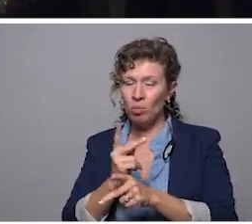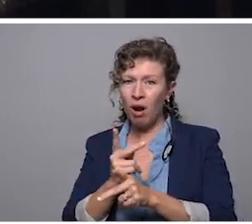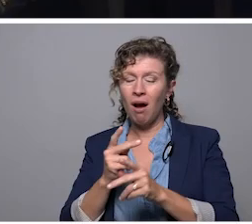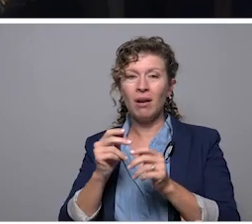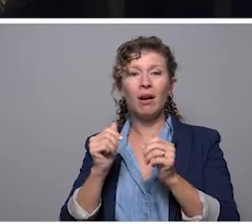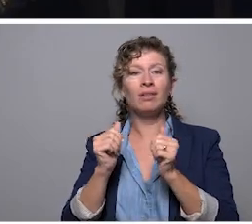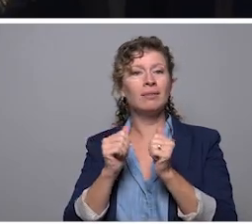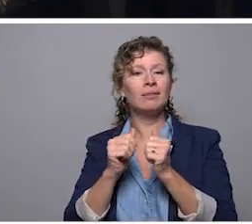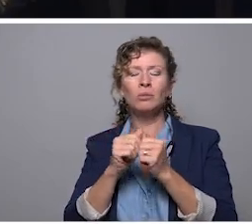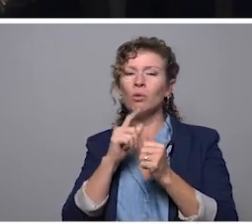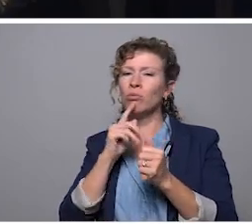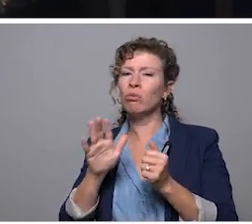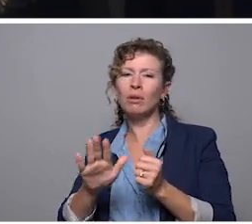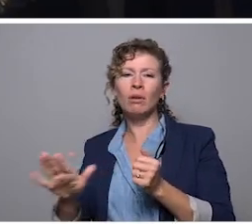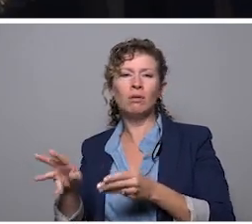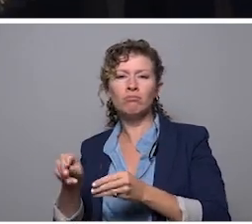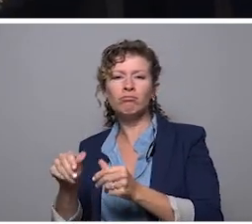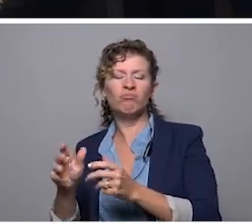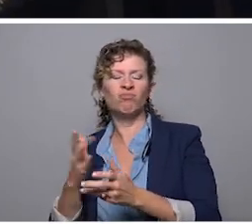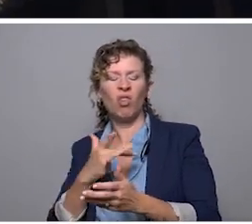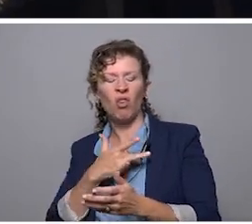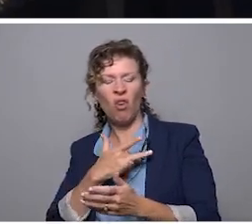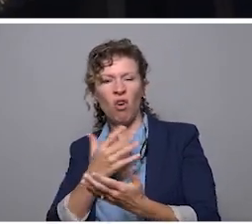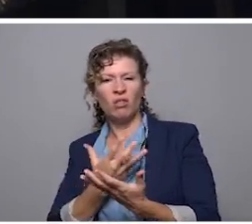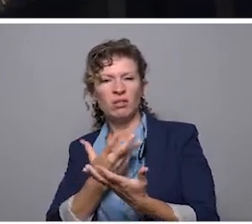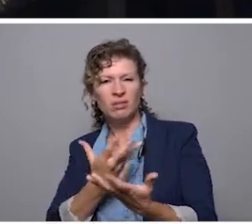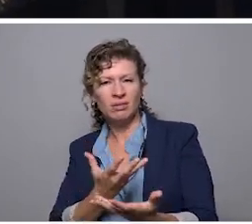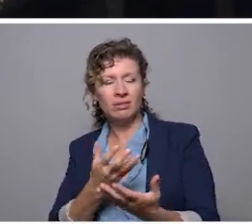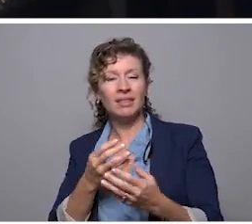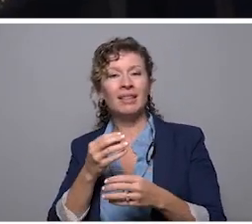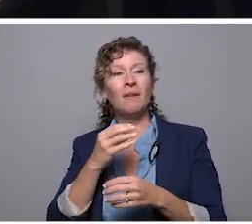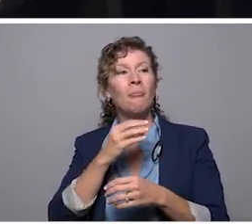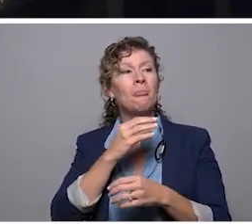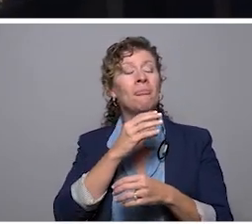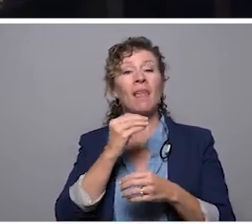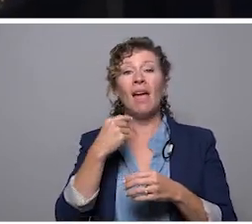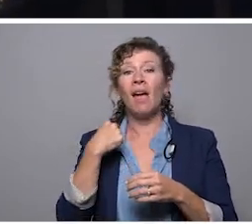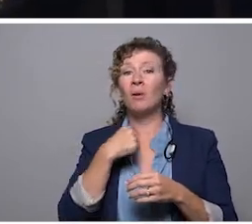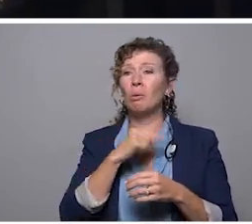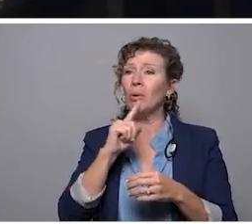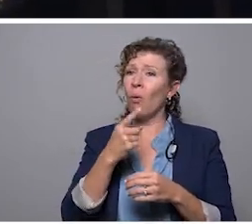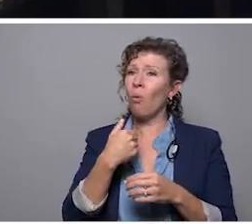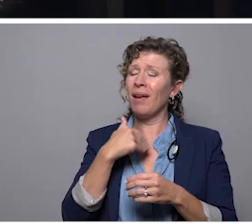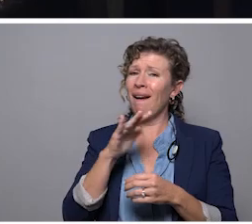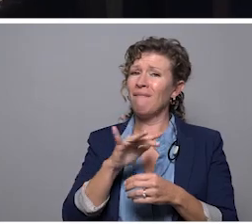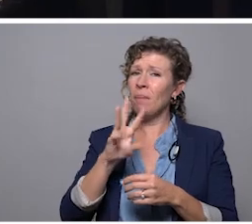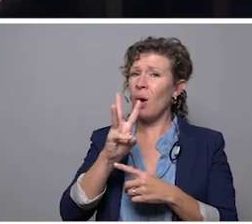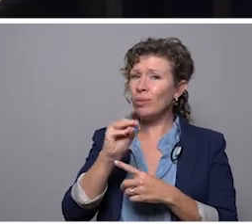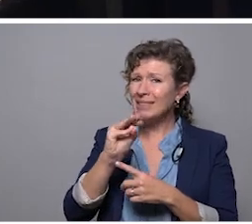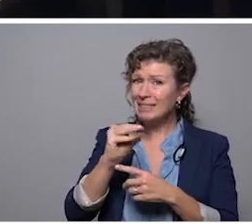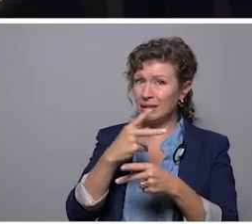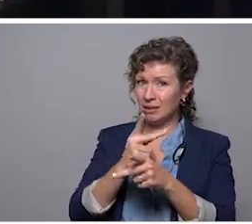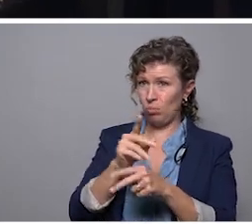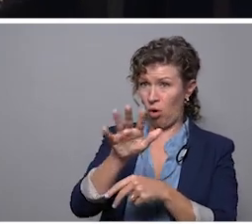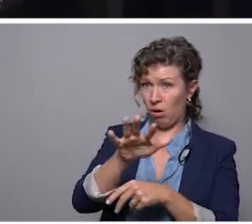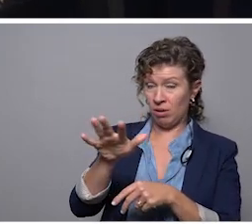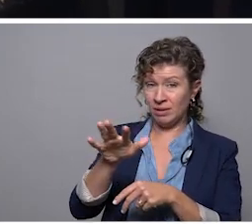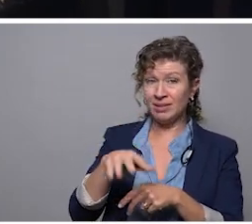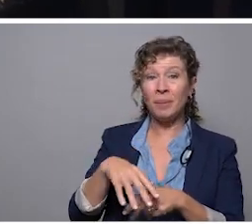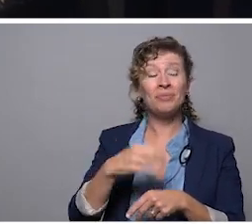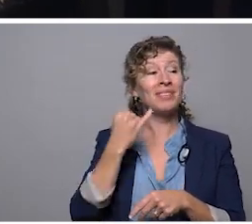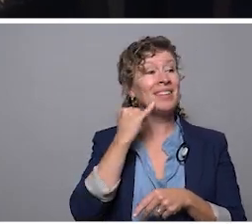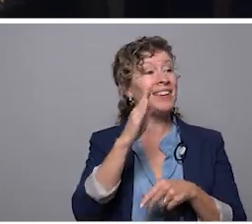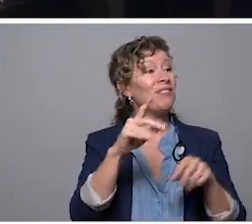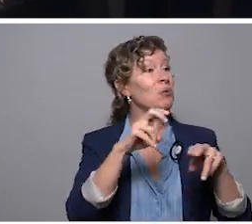hearts put into them and unfortunately we only have around 60 products I think so if you see a Card Under your